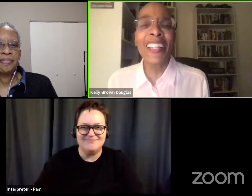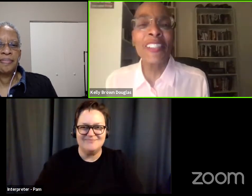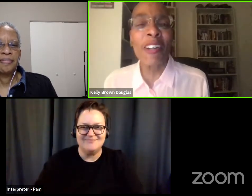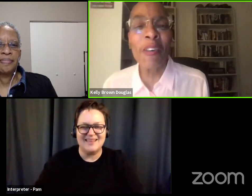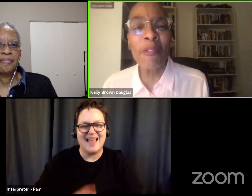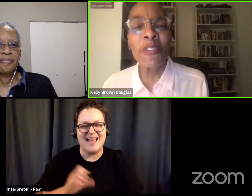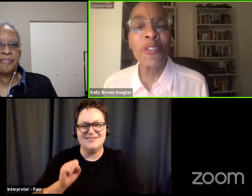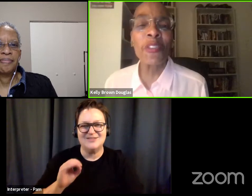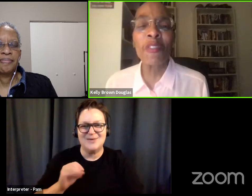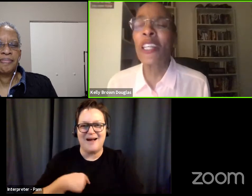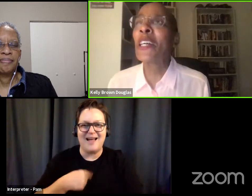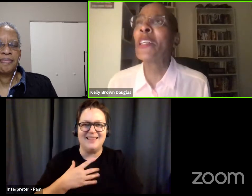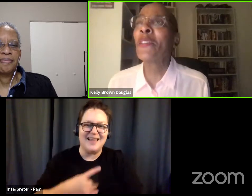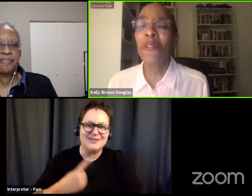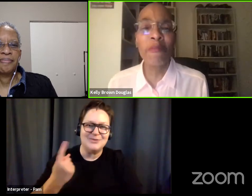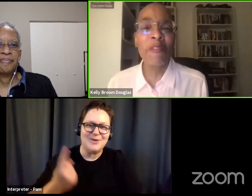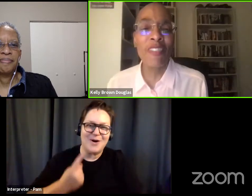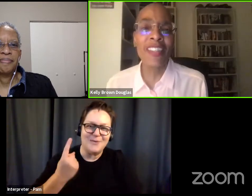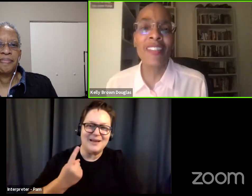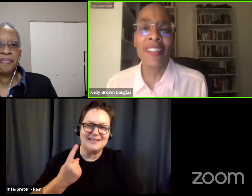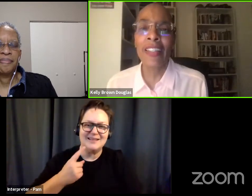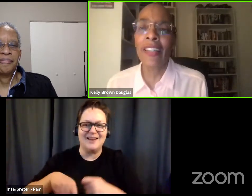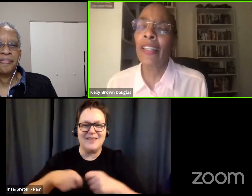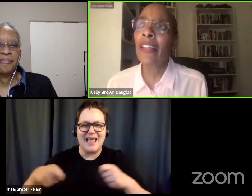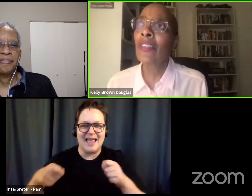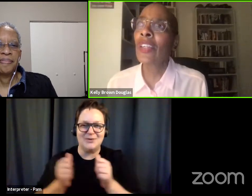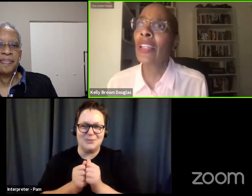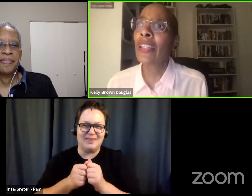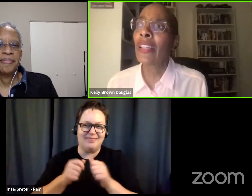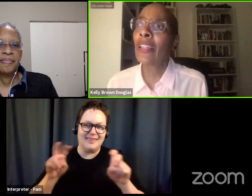I like to always sort of end with this,